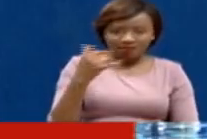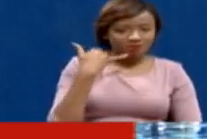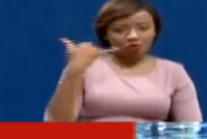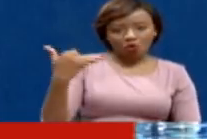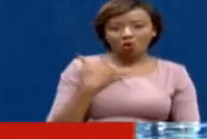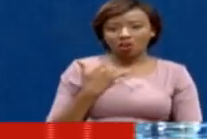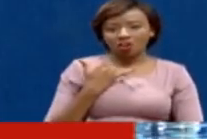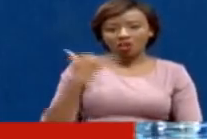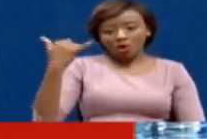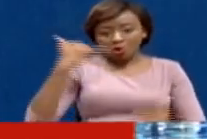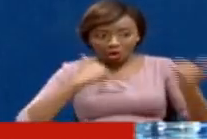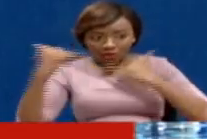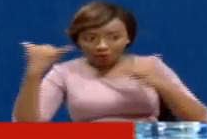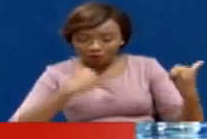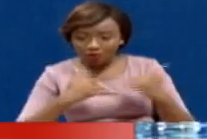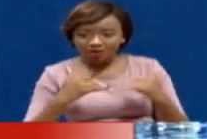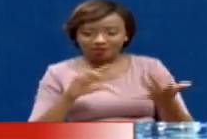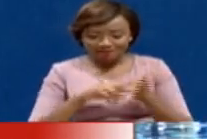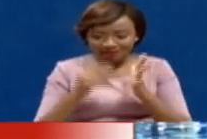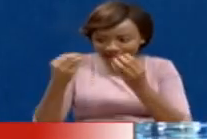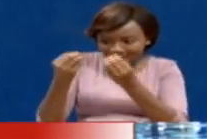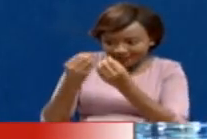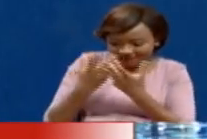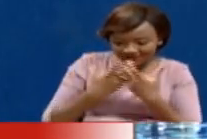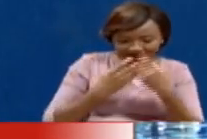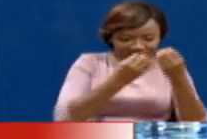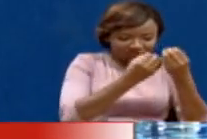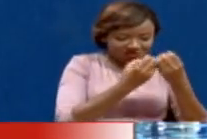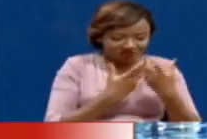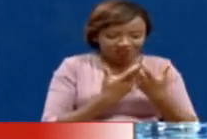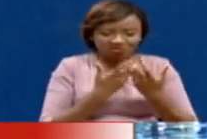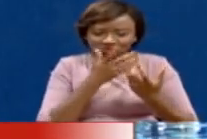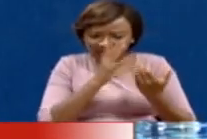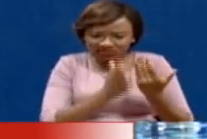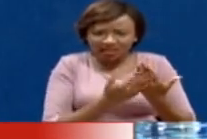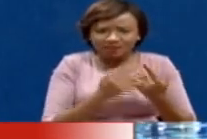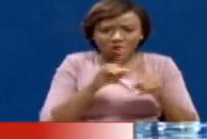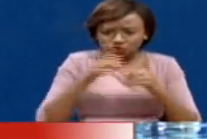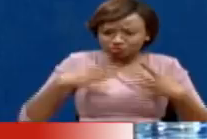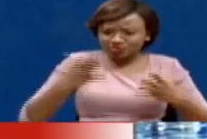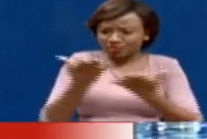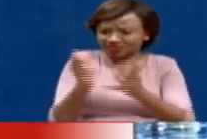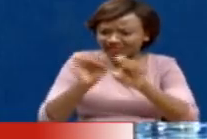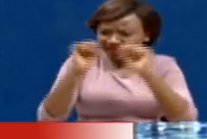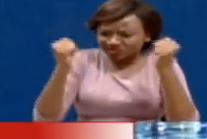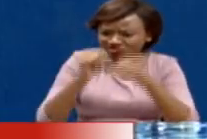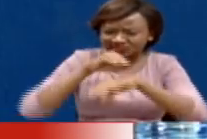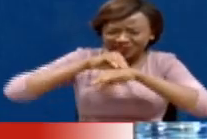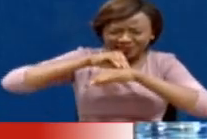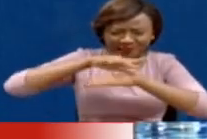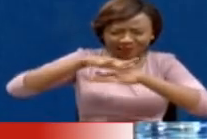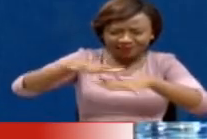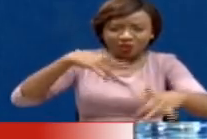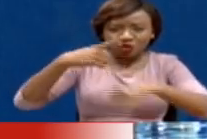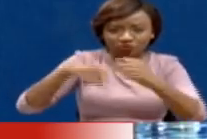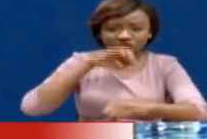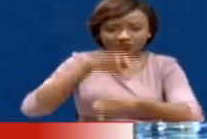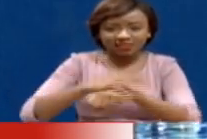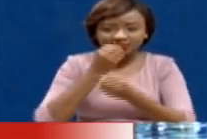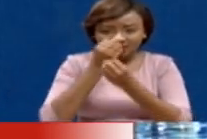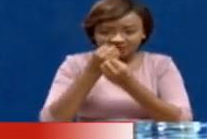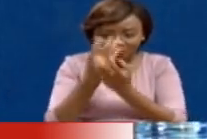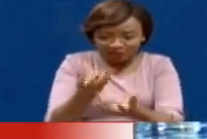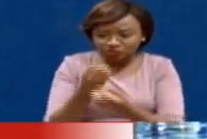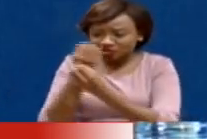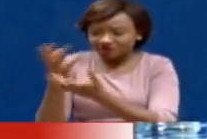calling us, meaning that this information is reaching the lowest level of our society. And all of us are working together to ensure